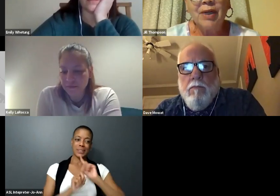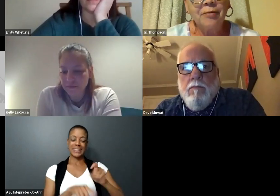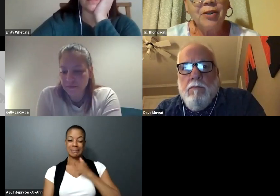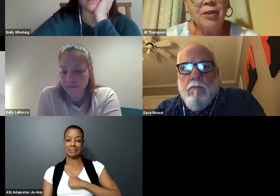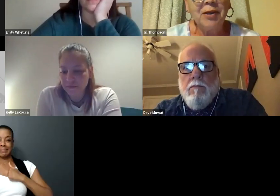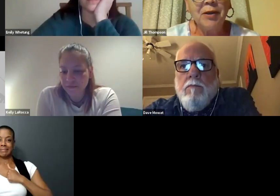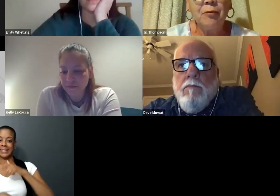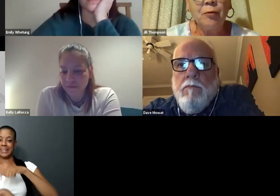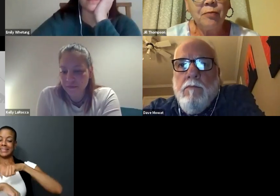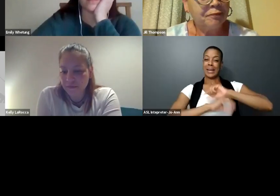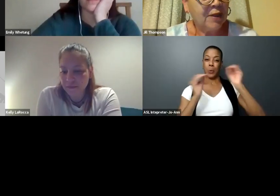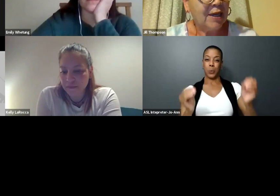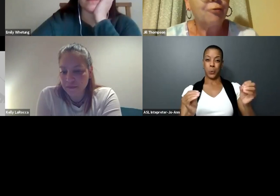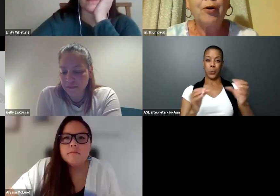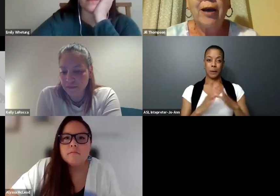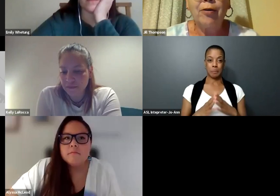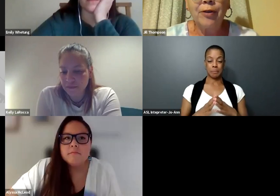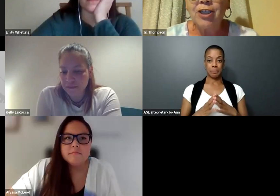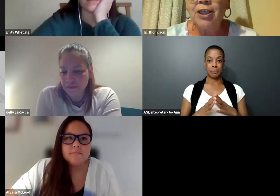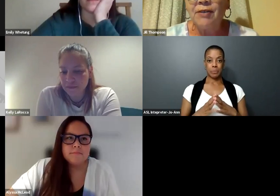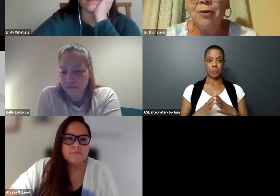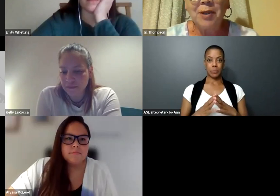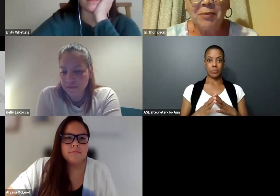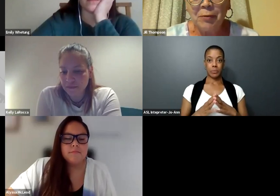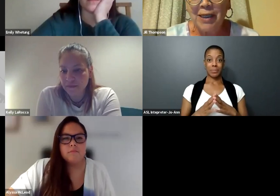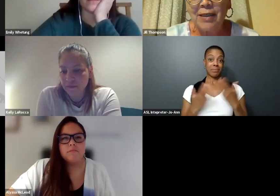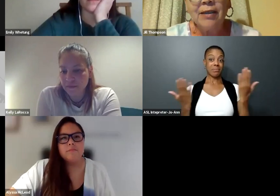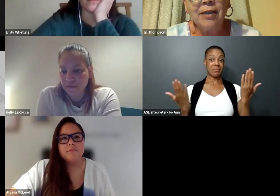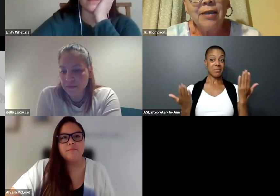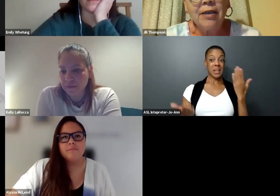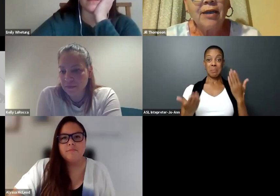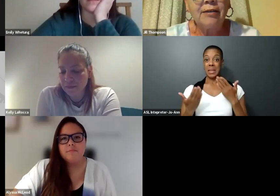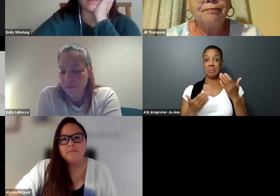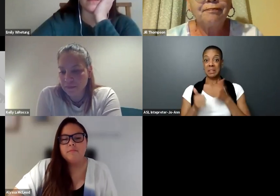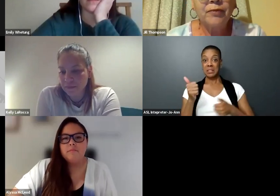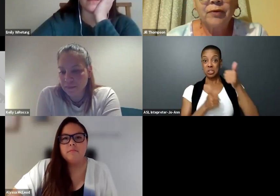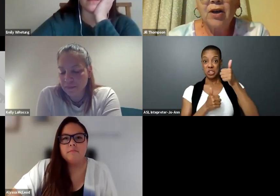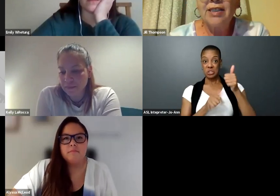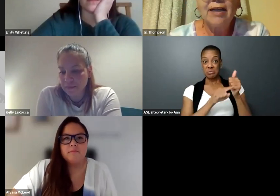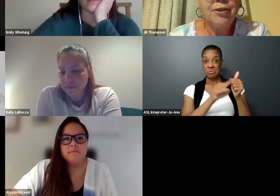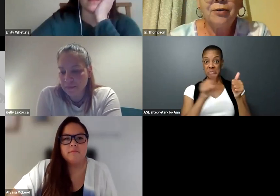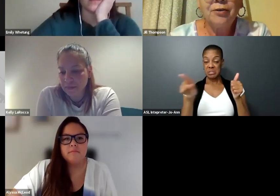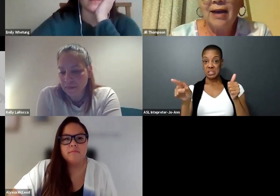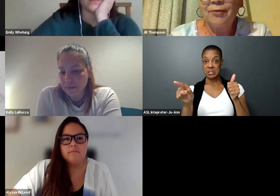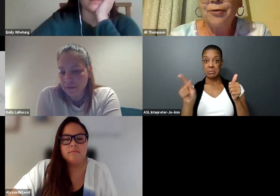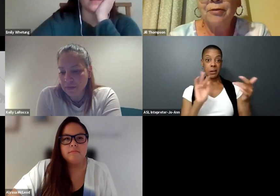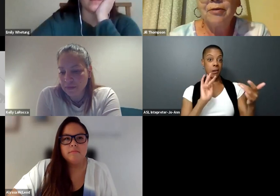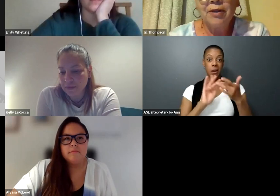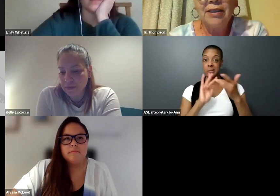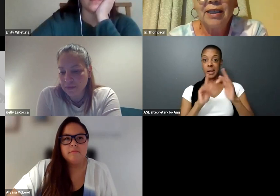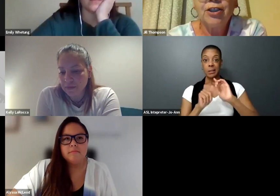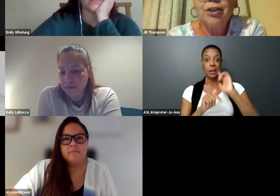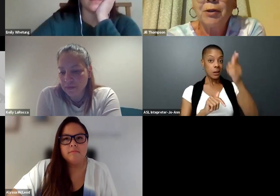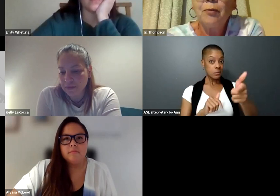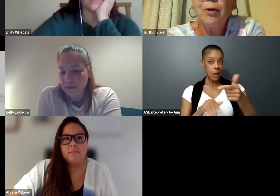But, you know, maybe, I don't know how the chiefs feel, but maybe we can contact you after